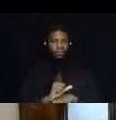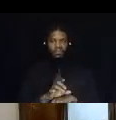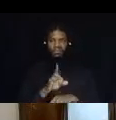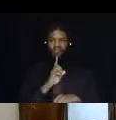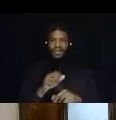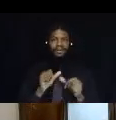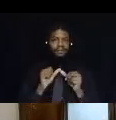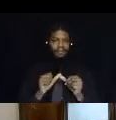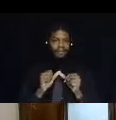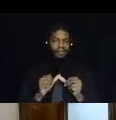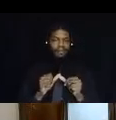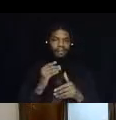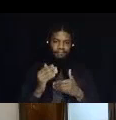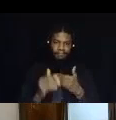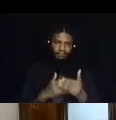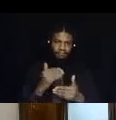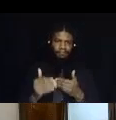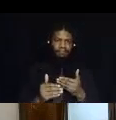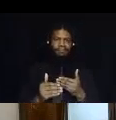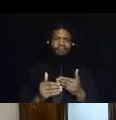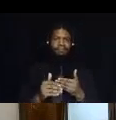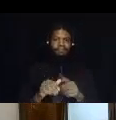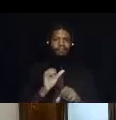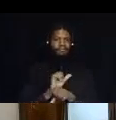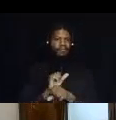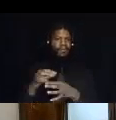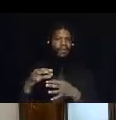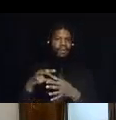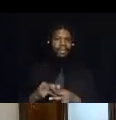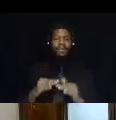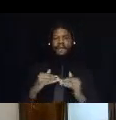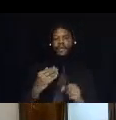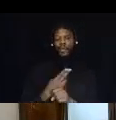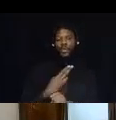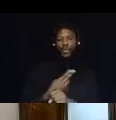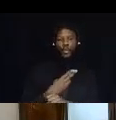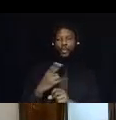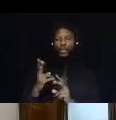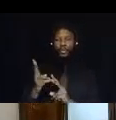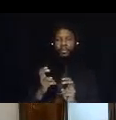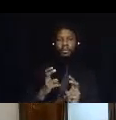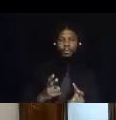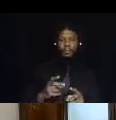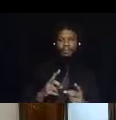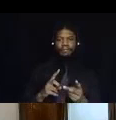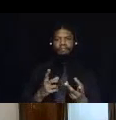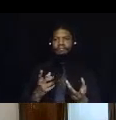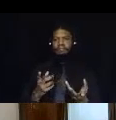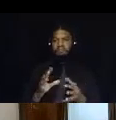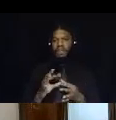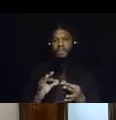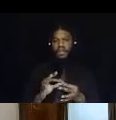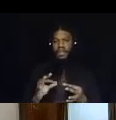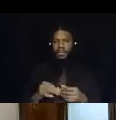collagist question about fair use commentary. I